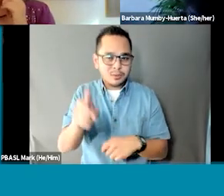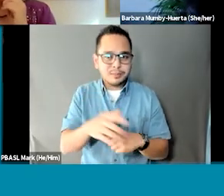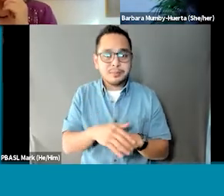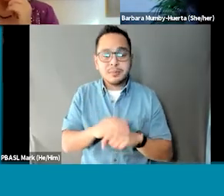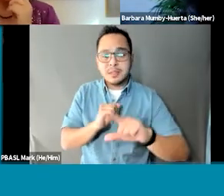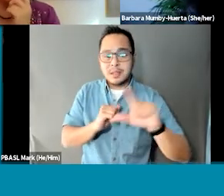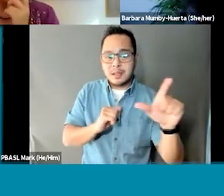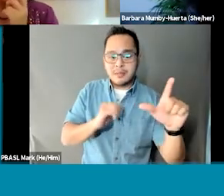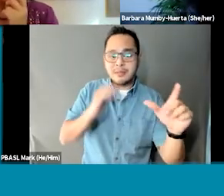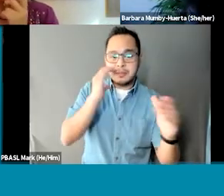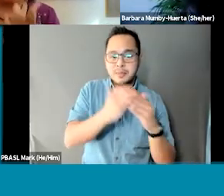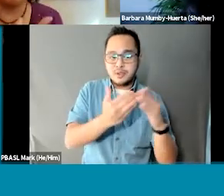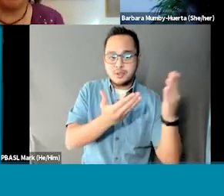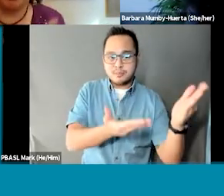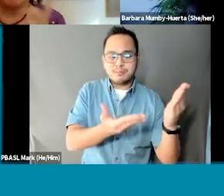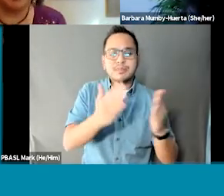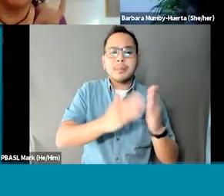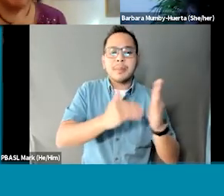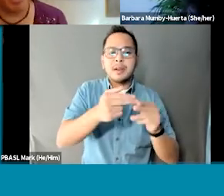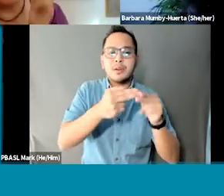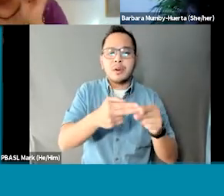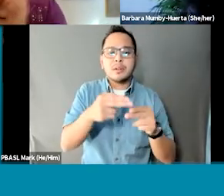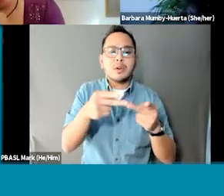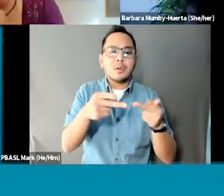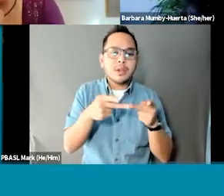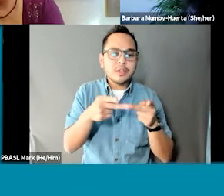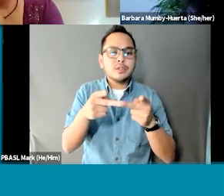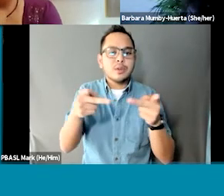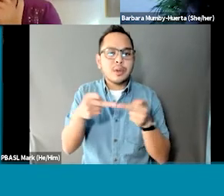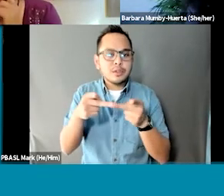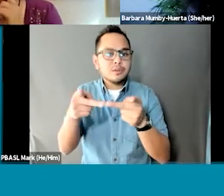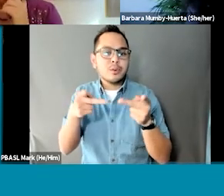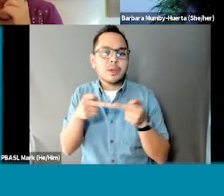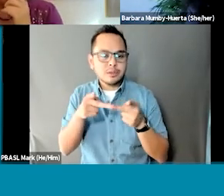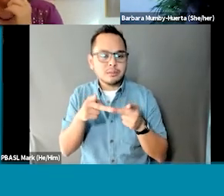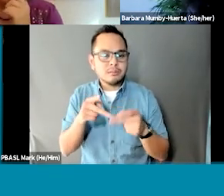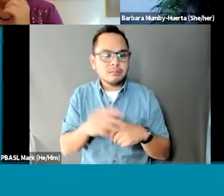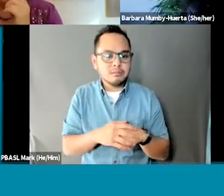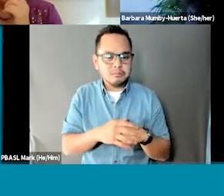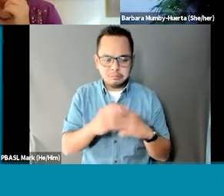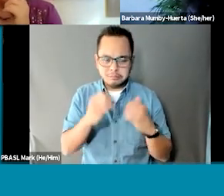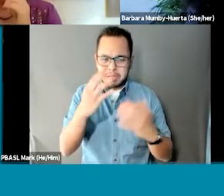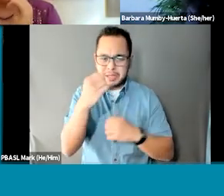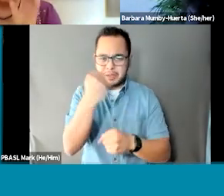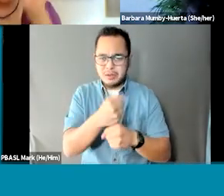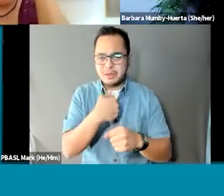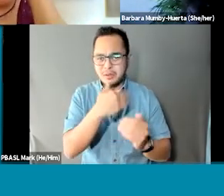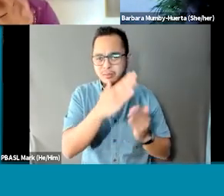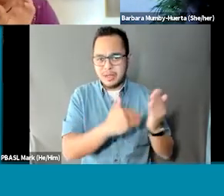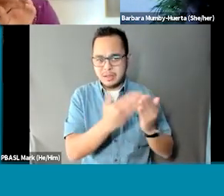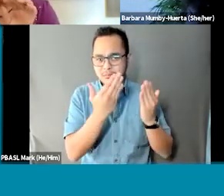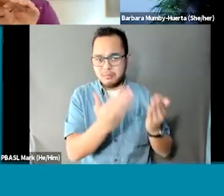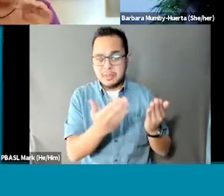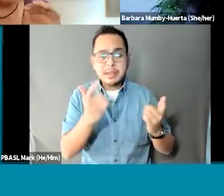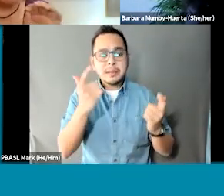of an image I did. It's a painting called Location, Location, Location that I did many, many years ago. And it's a